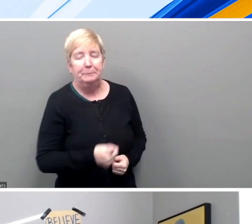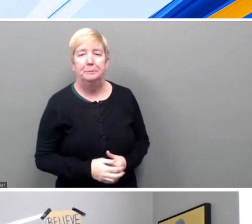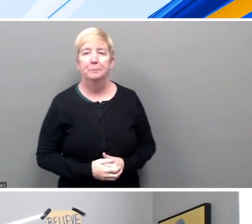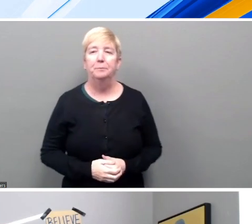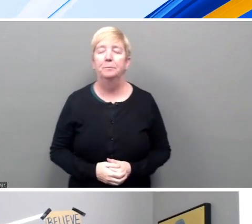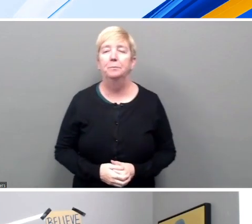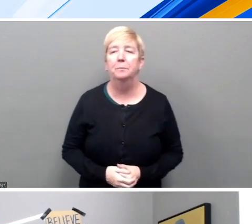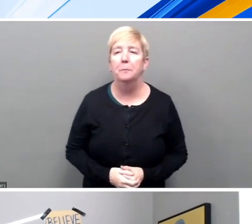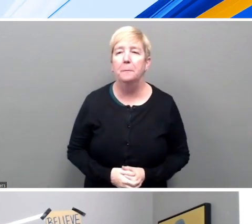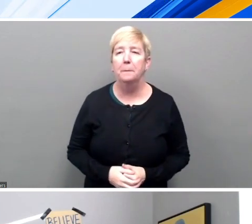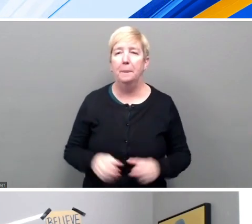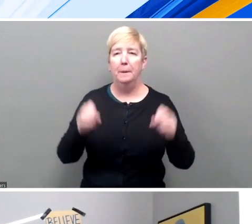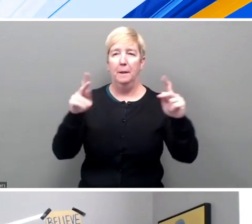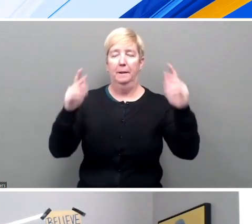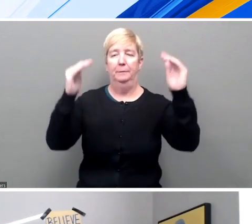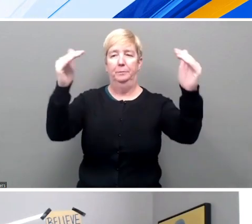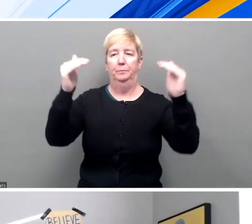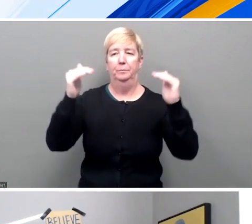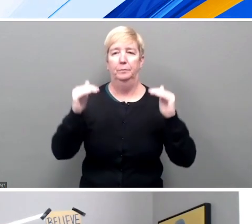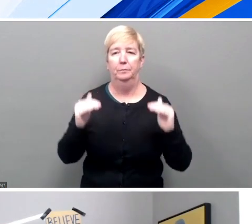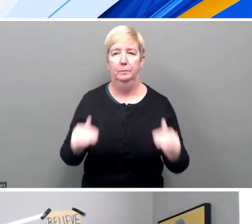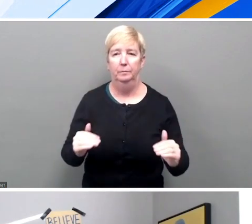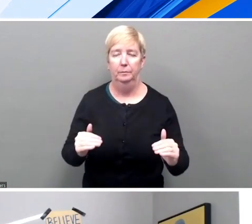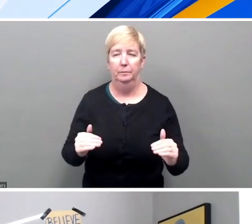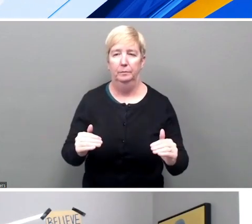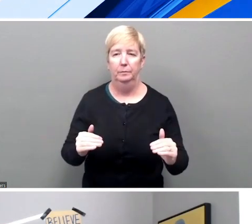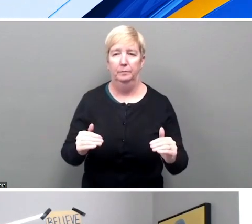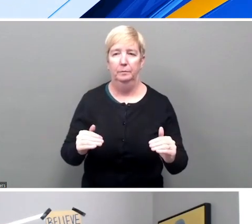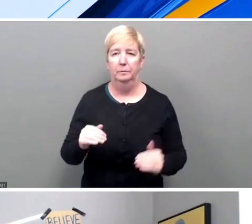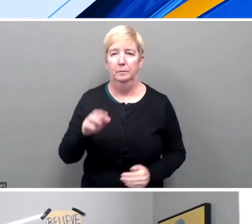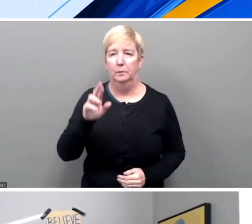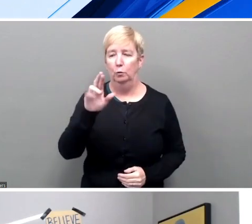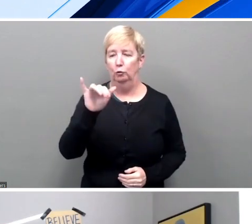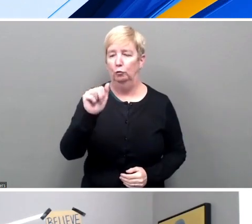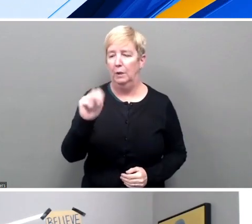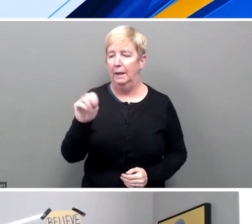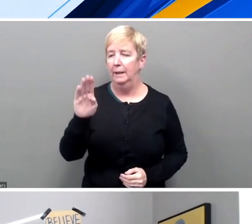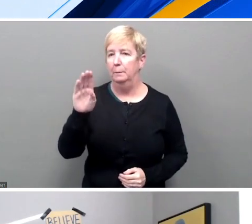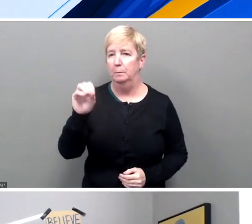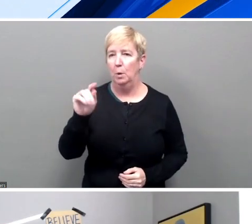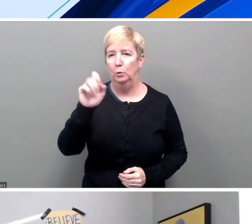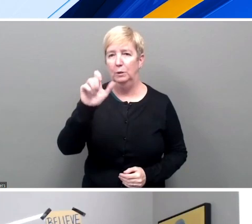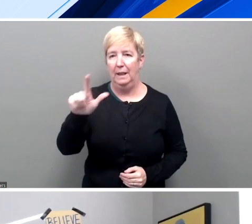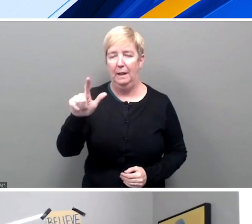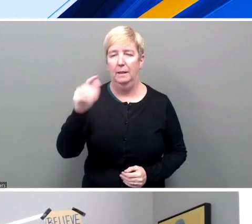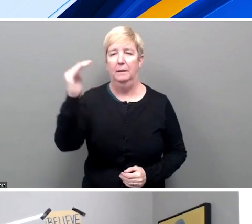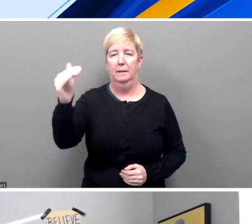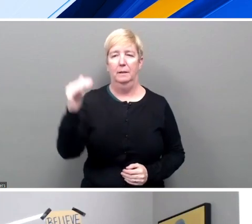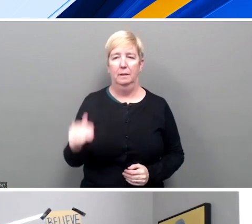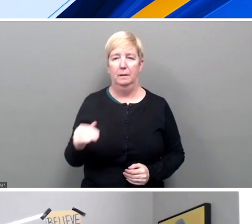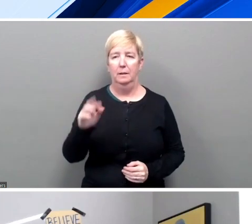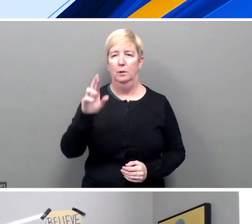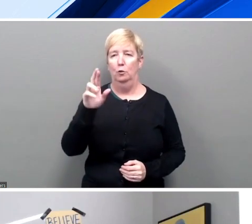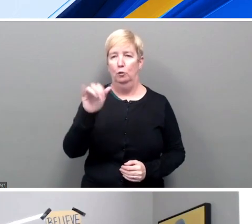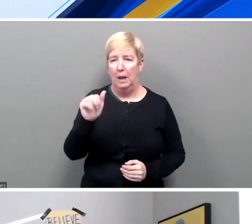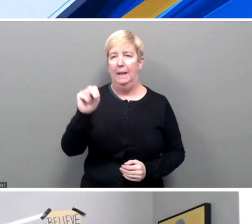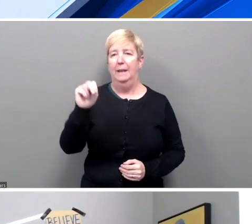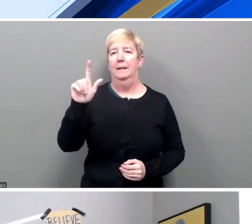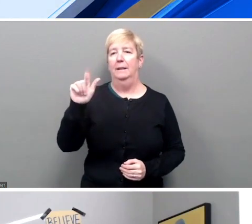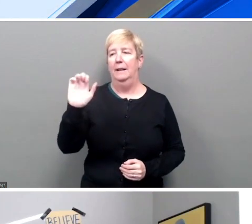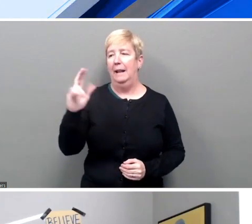Thanks, everybody. Next, we will turn to Ryan Botel, followed by Ryan